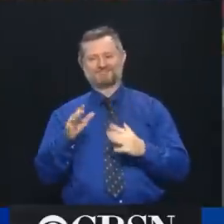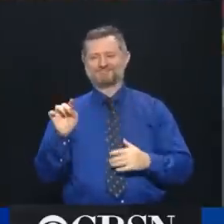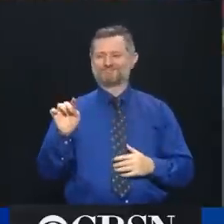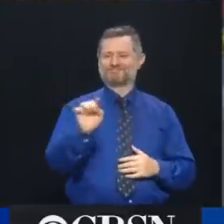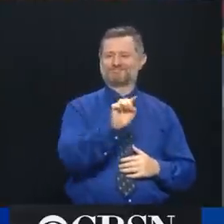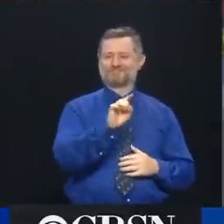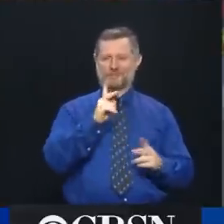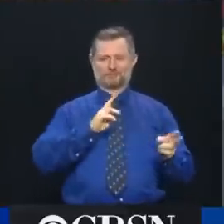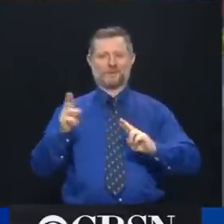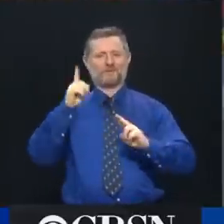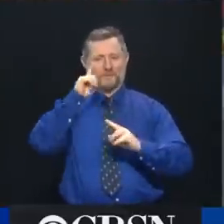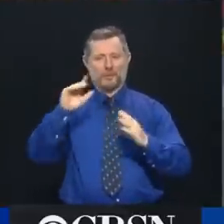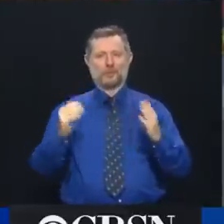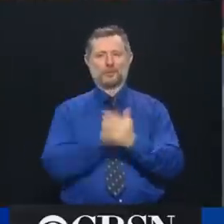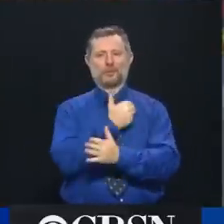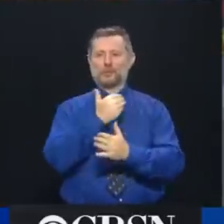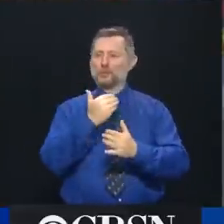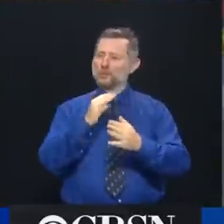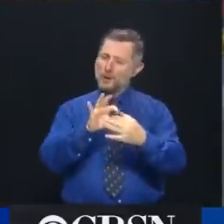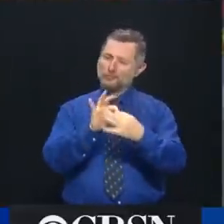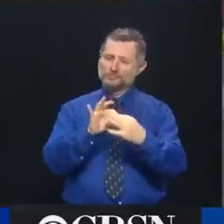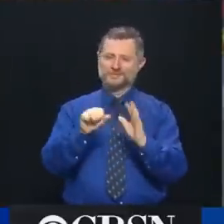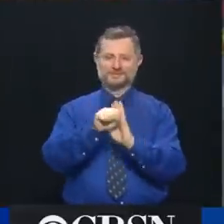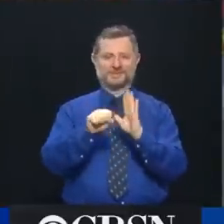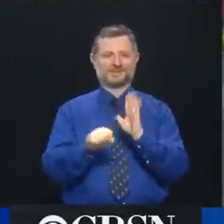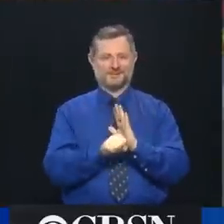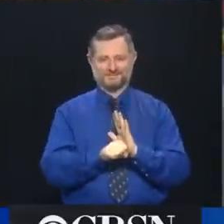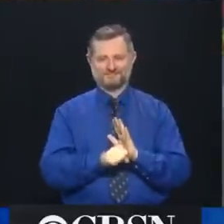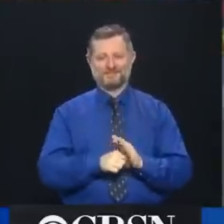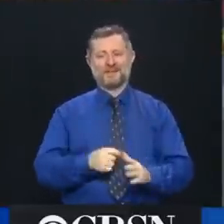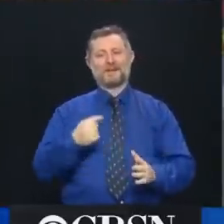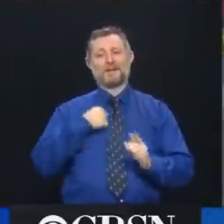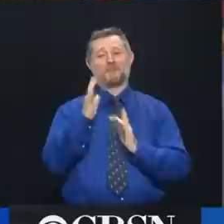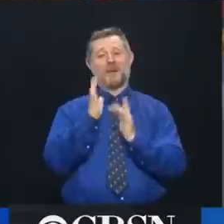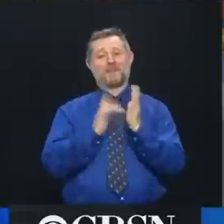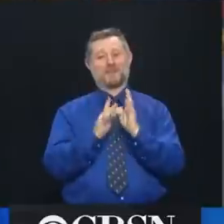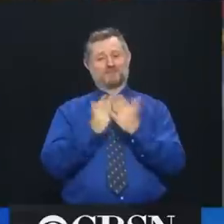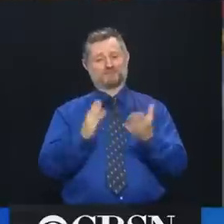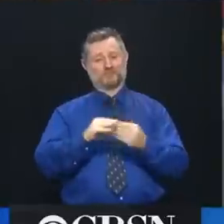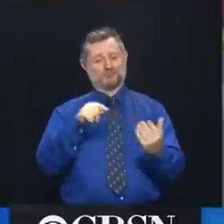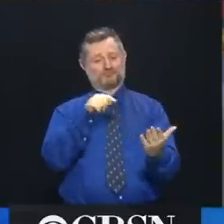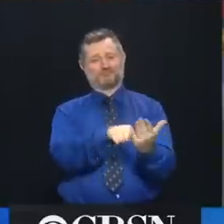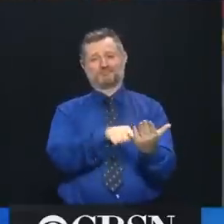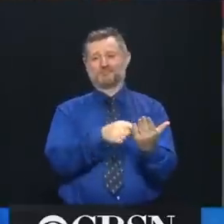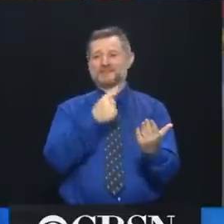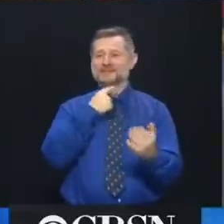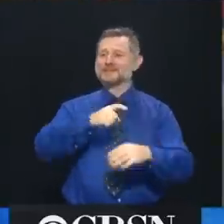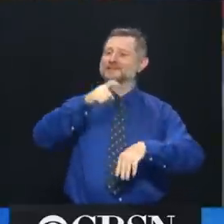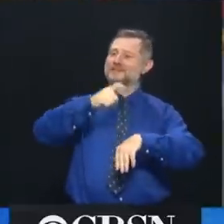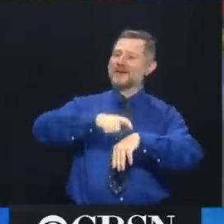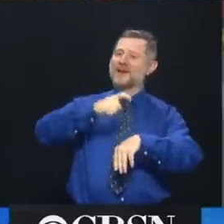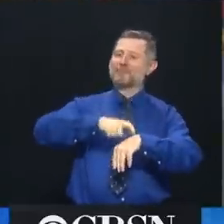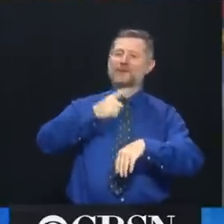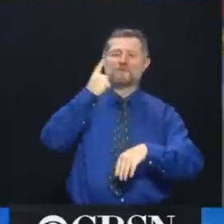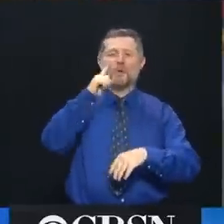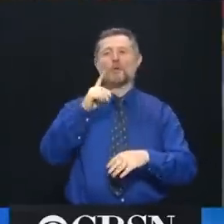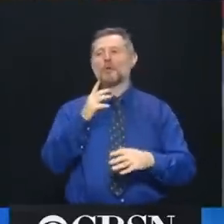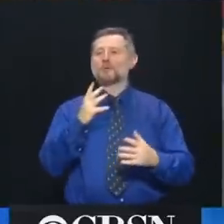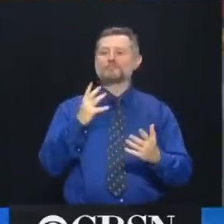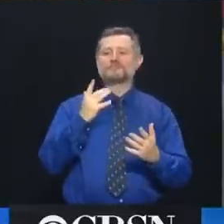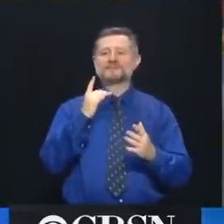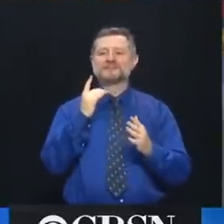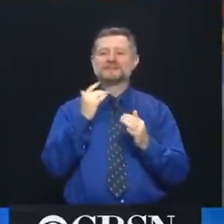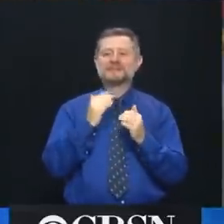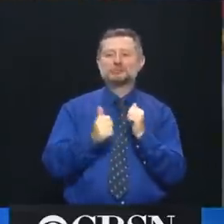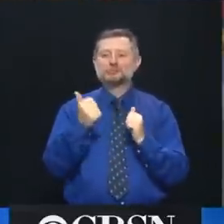with the state you know the bible tells us there's a time for every purpose under heaven i believe